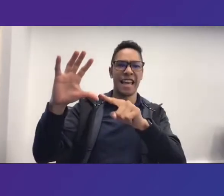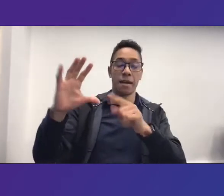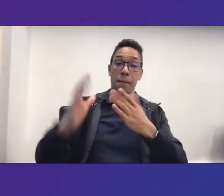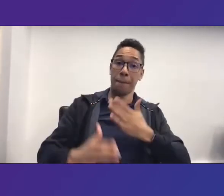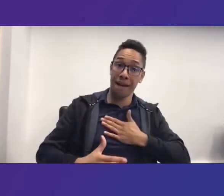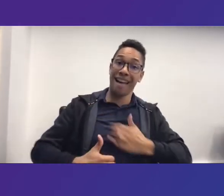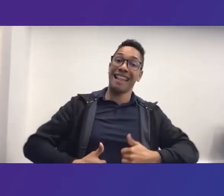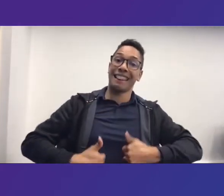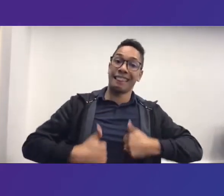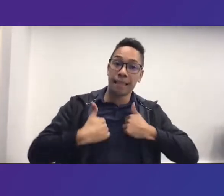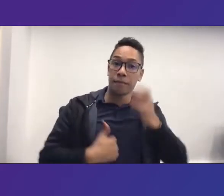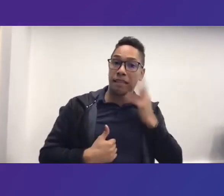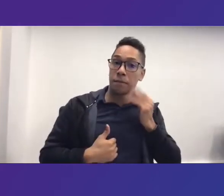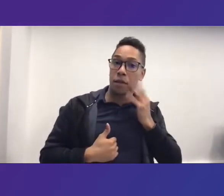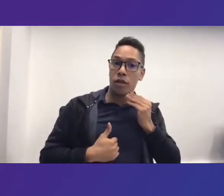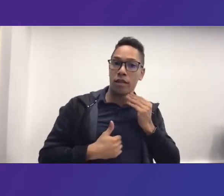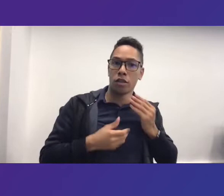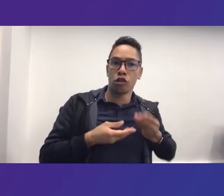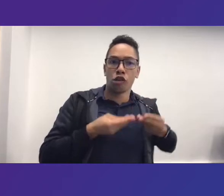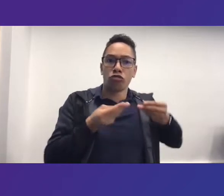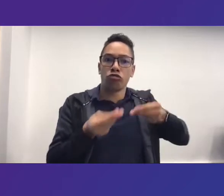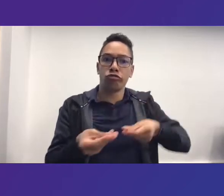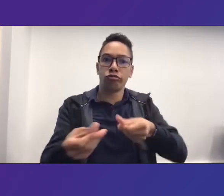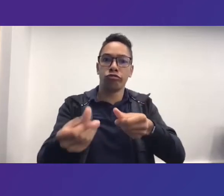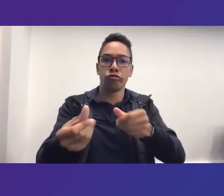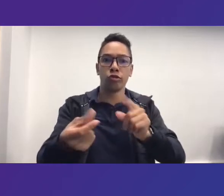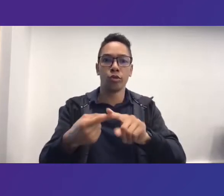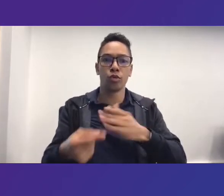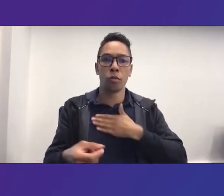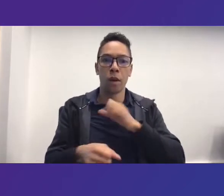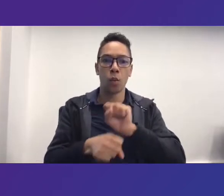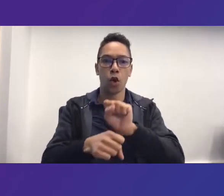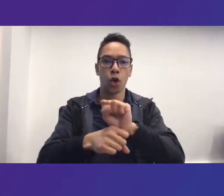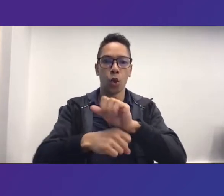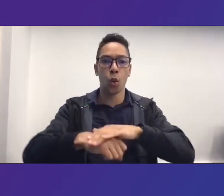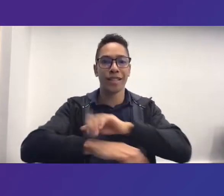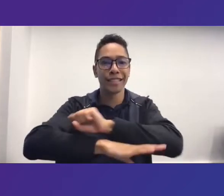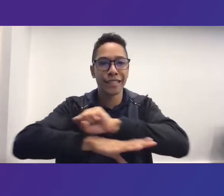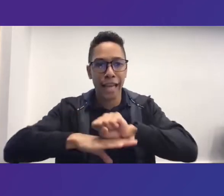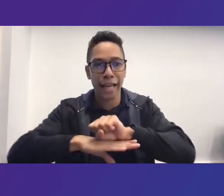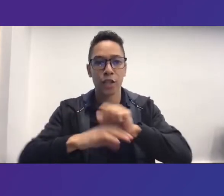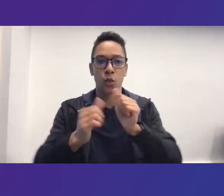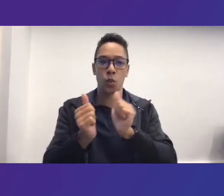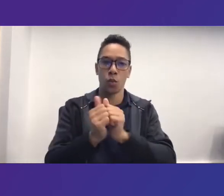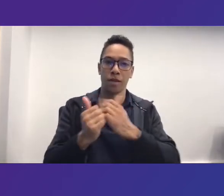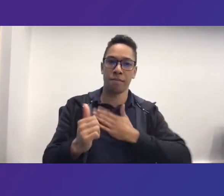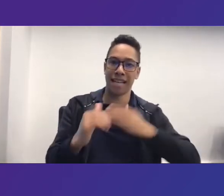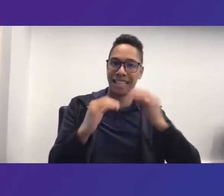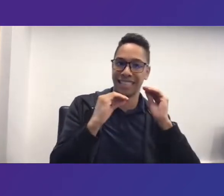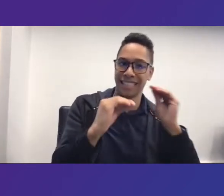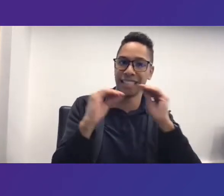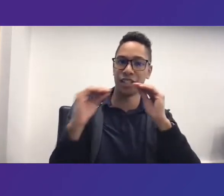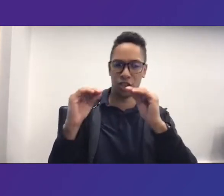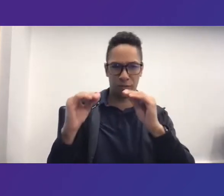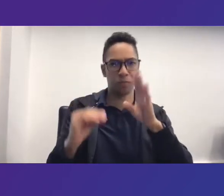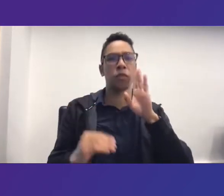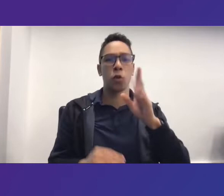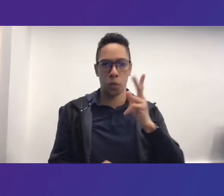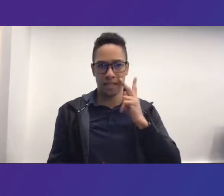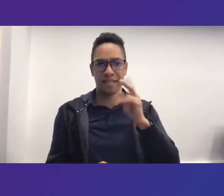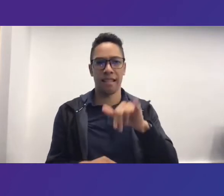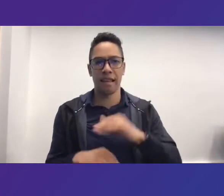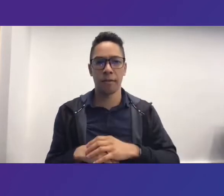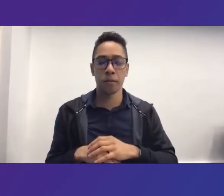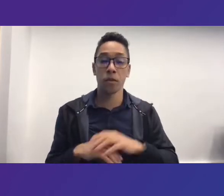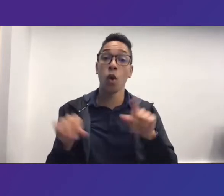lived, to put into what I do now on stage and what I teach. So I think there's a lot of that's in there. And also I think something